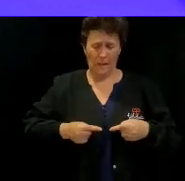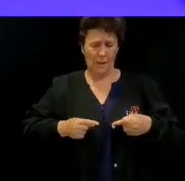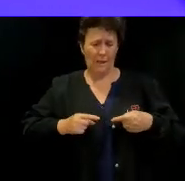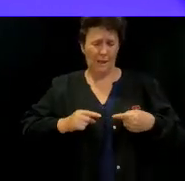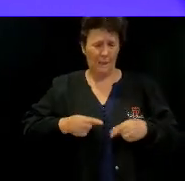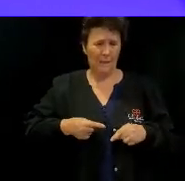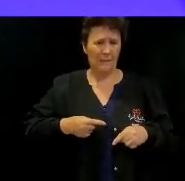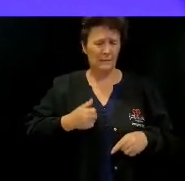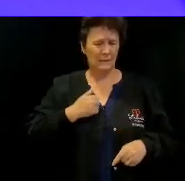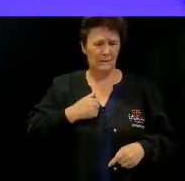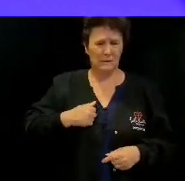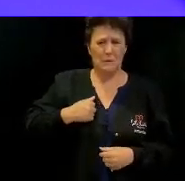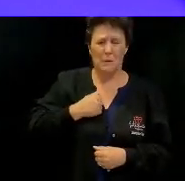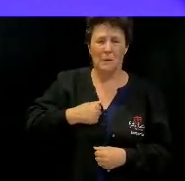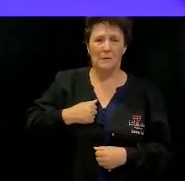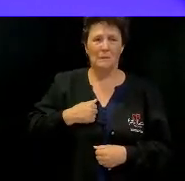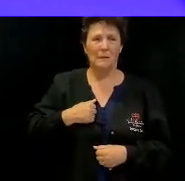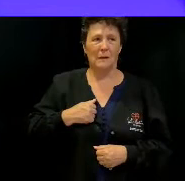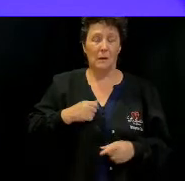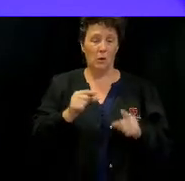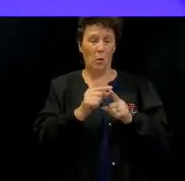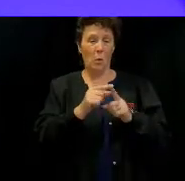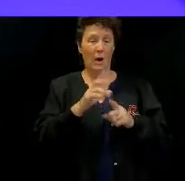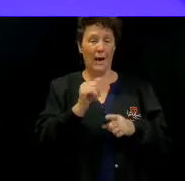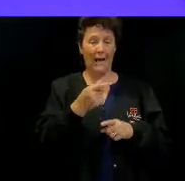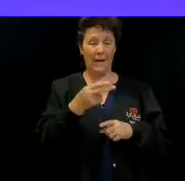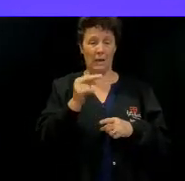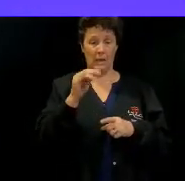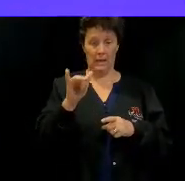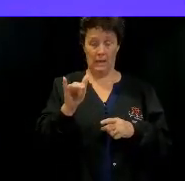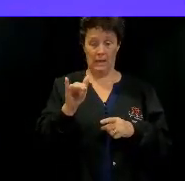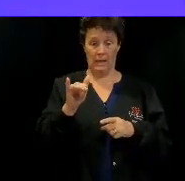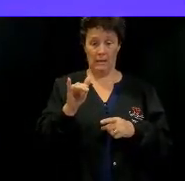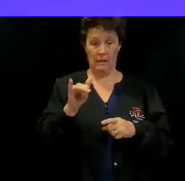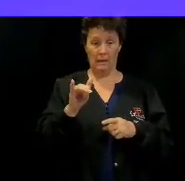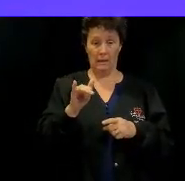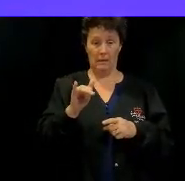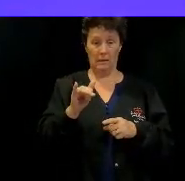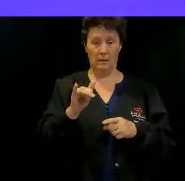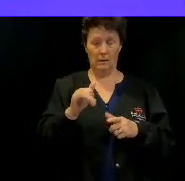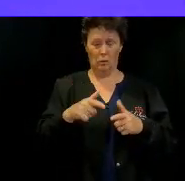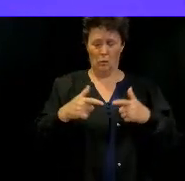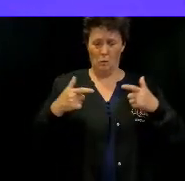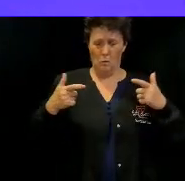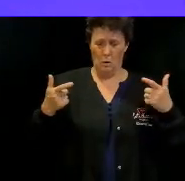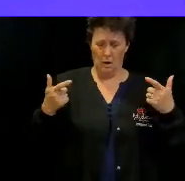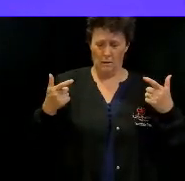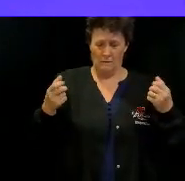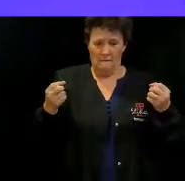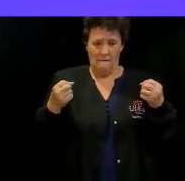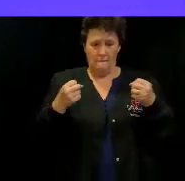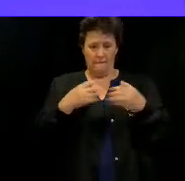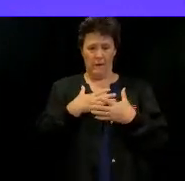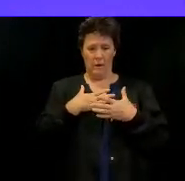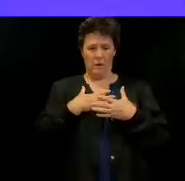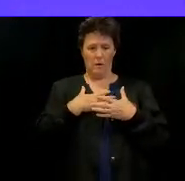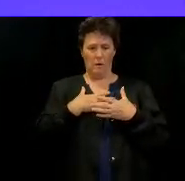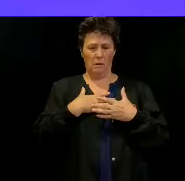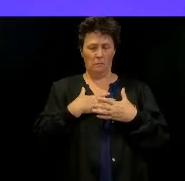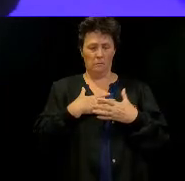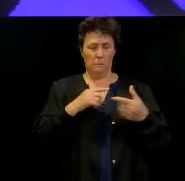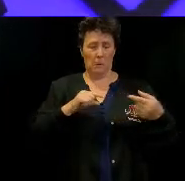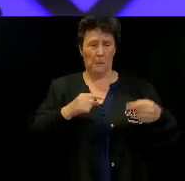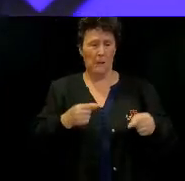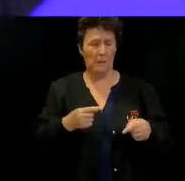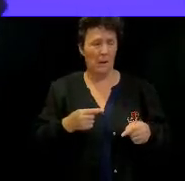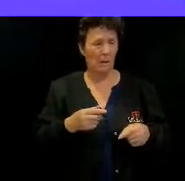Now stop right here. The word agony there means great stress and fear. You say, well,